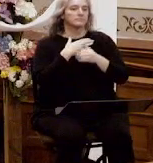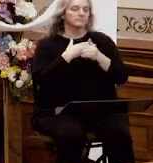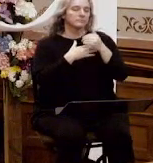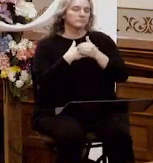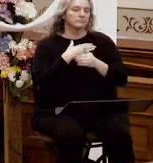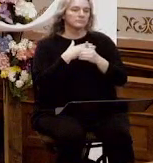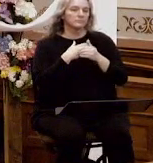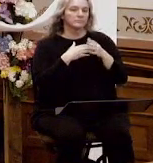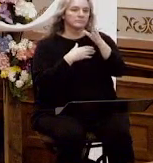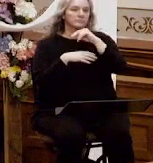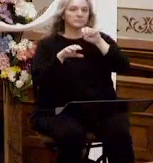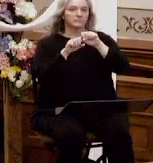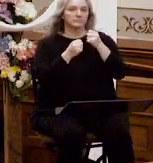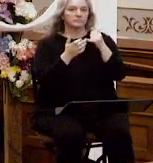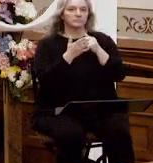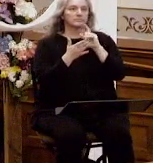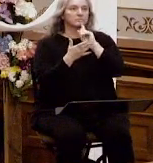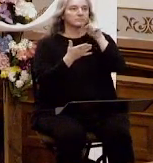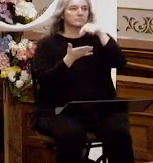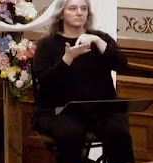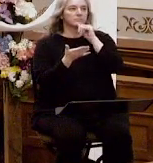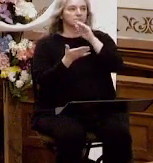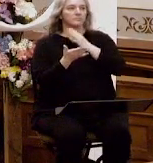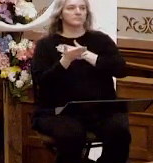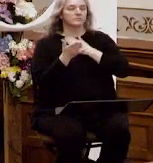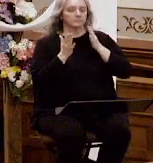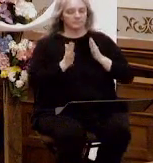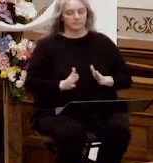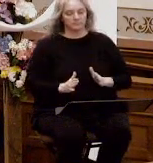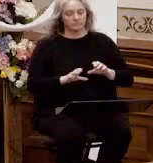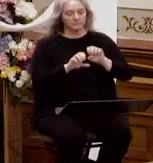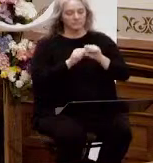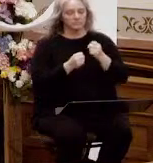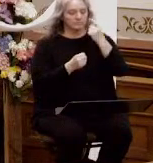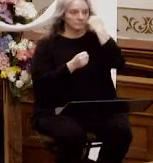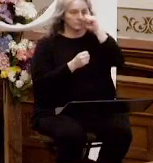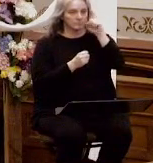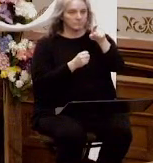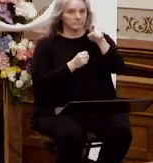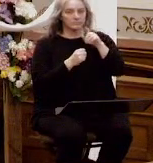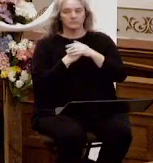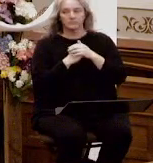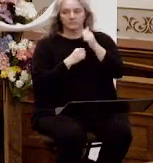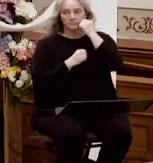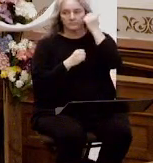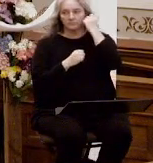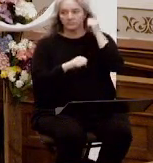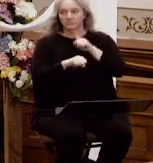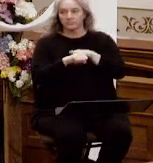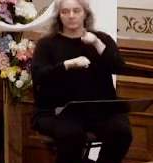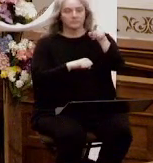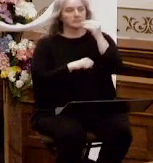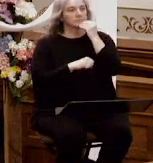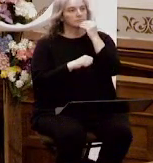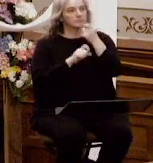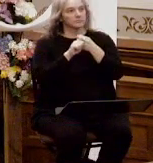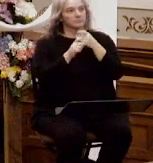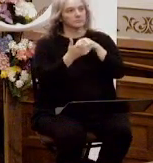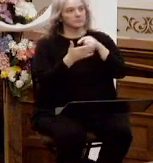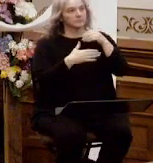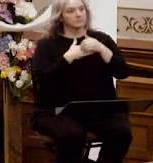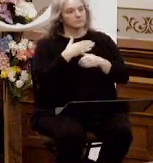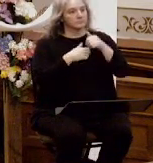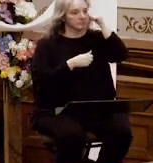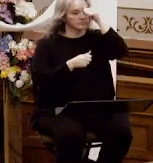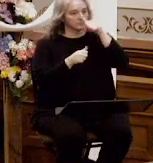and broke it, saying, "This is my body broken for you. Every time you eat from this bread,